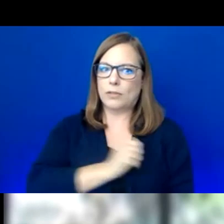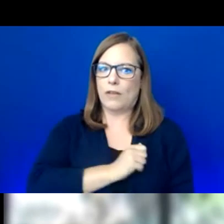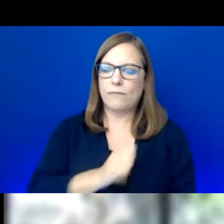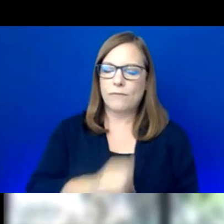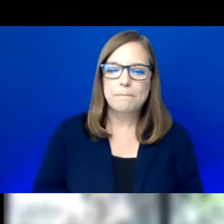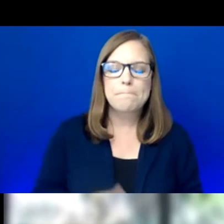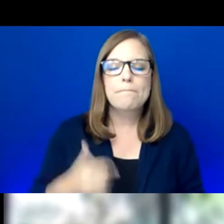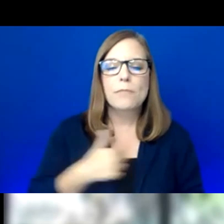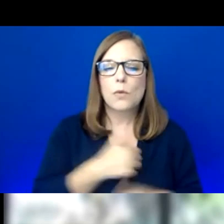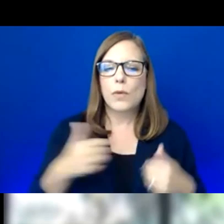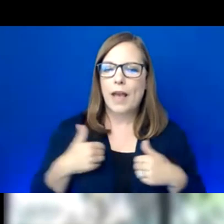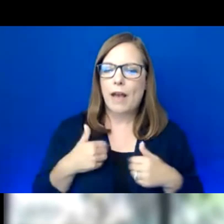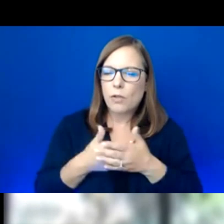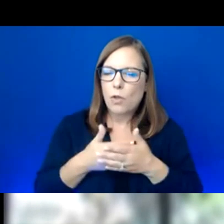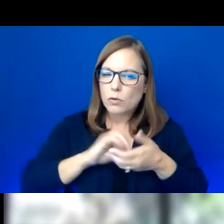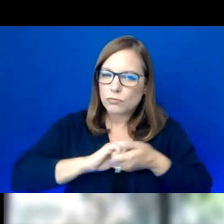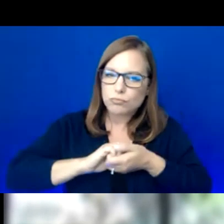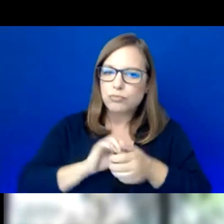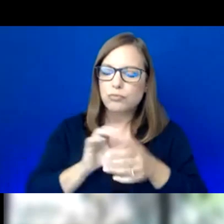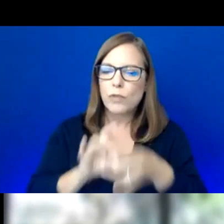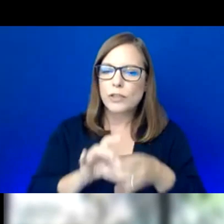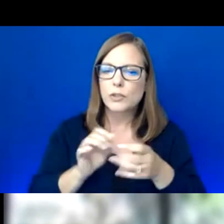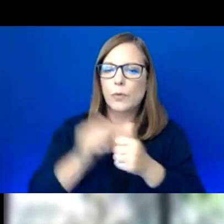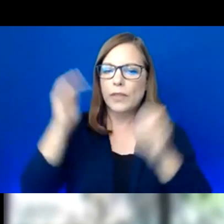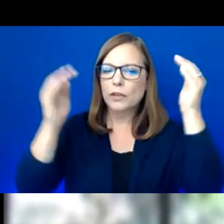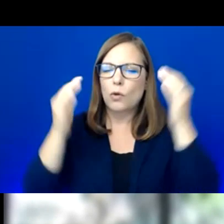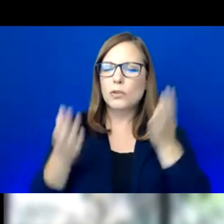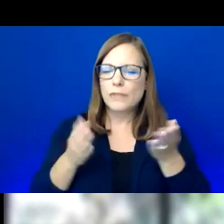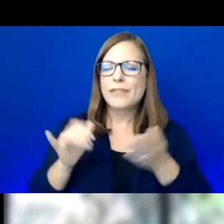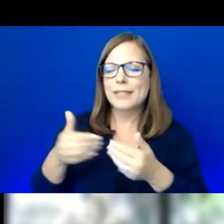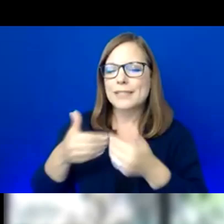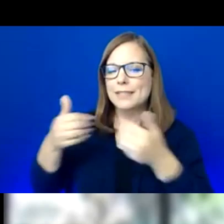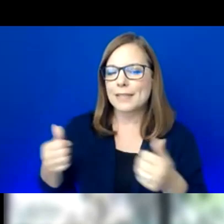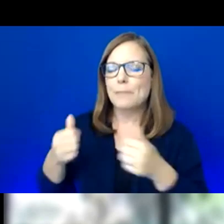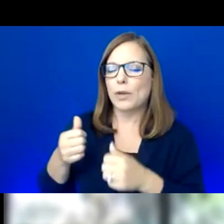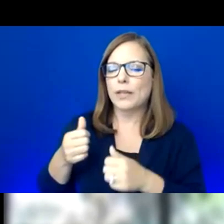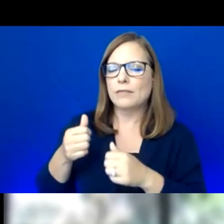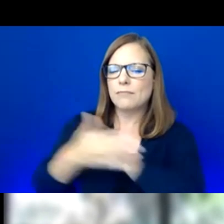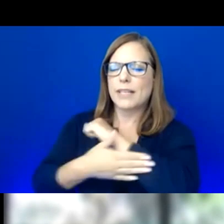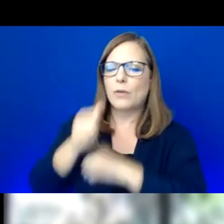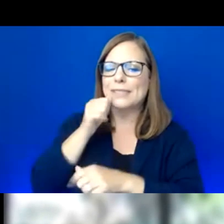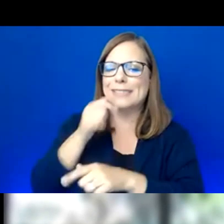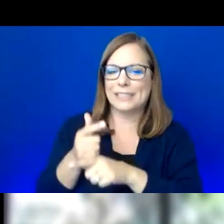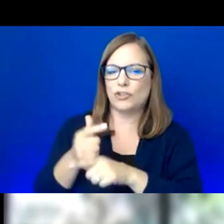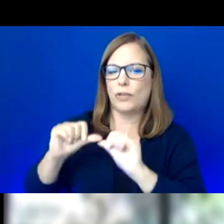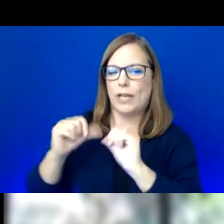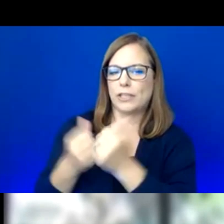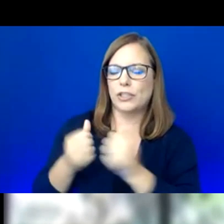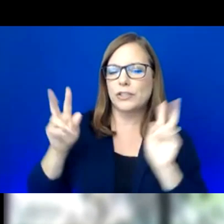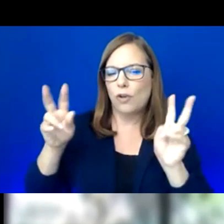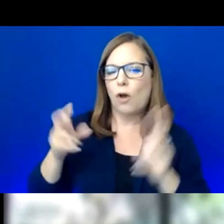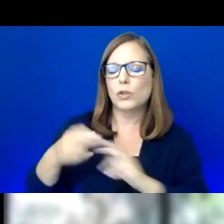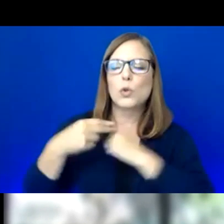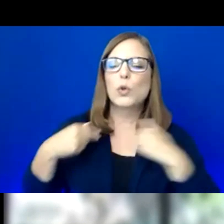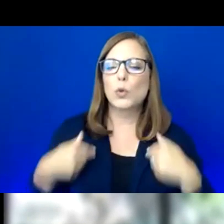close collaborative relationship with Adult Services, which is a separate county sister agency called the Human Service Agency,